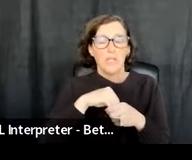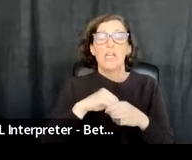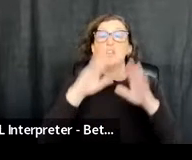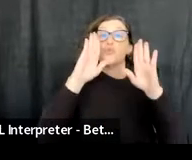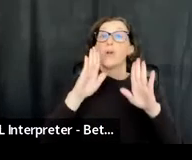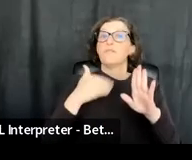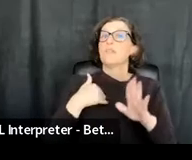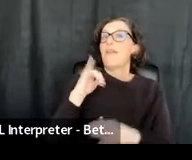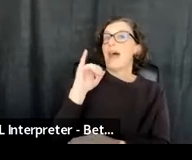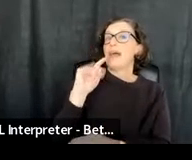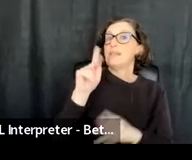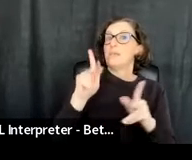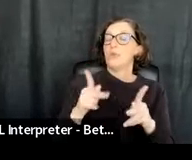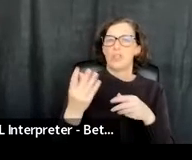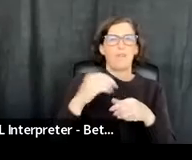IT person